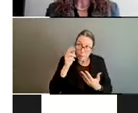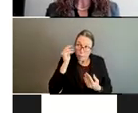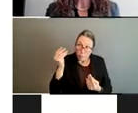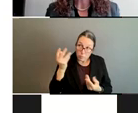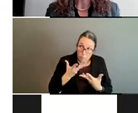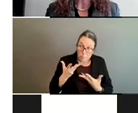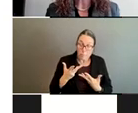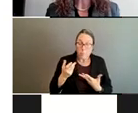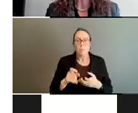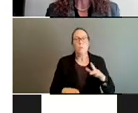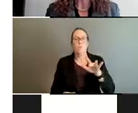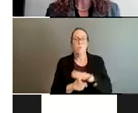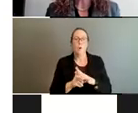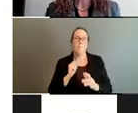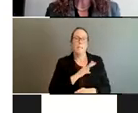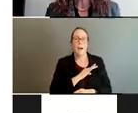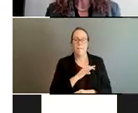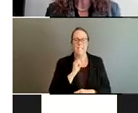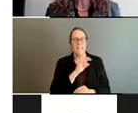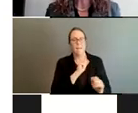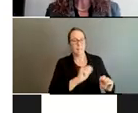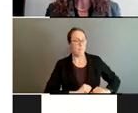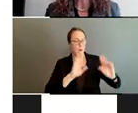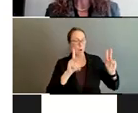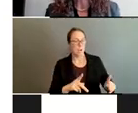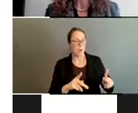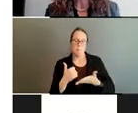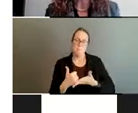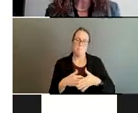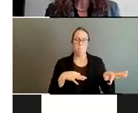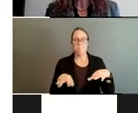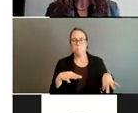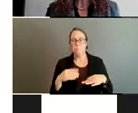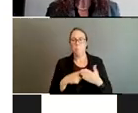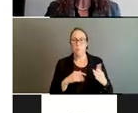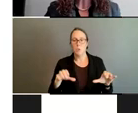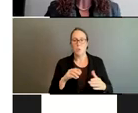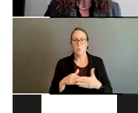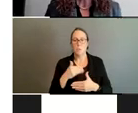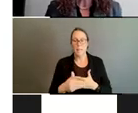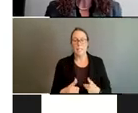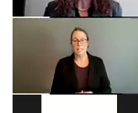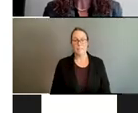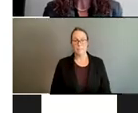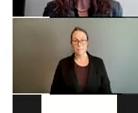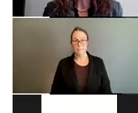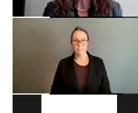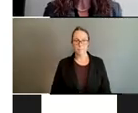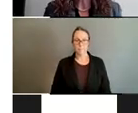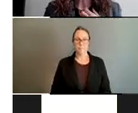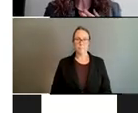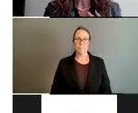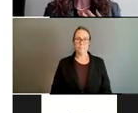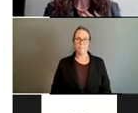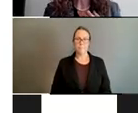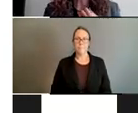and they ask the staff and the staff pulls it up and helps walk them through what the next step is. And, you